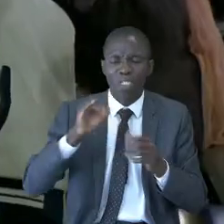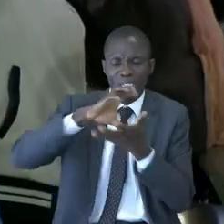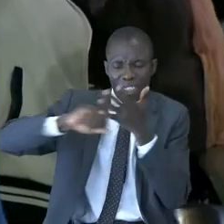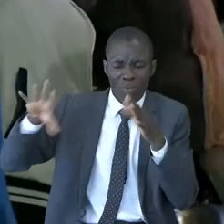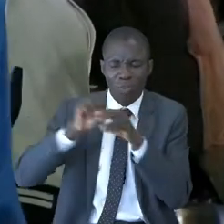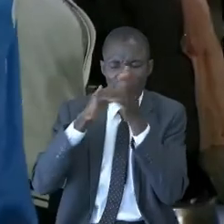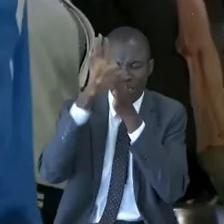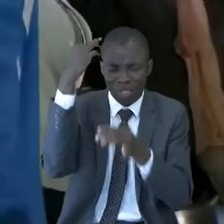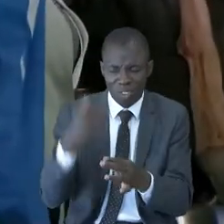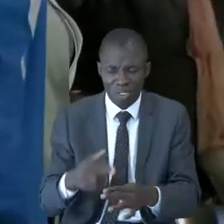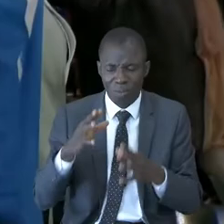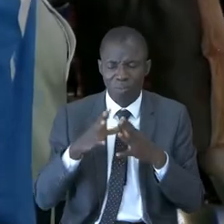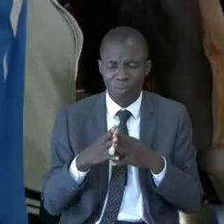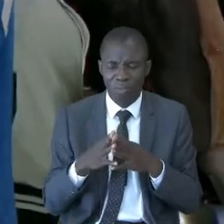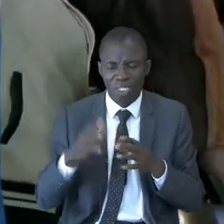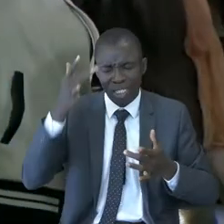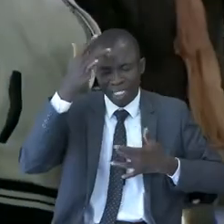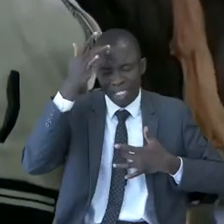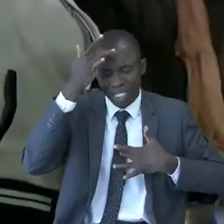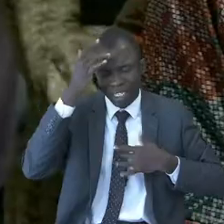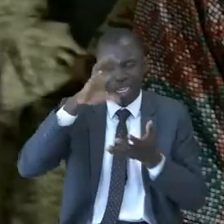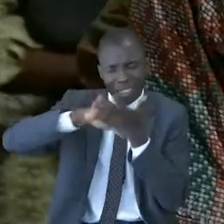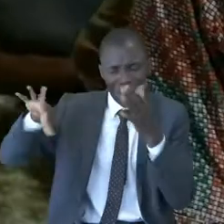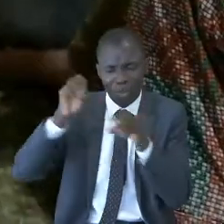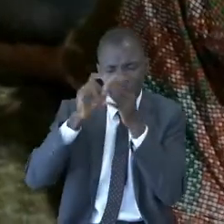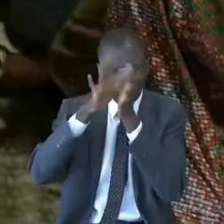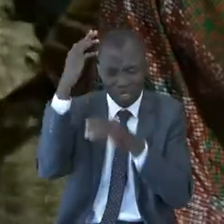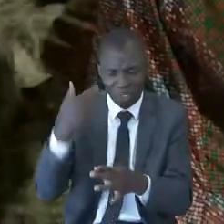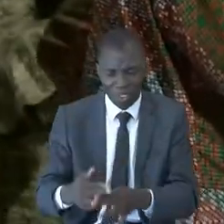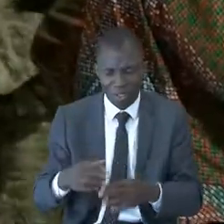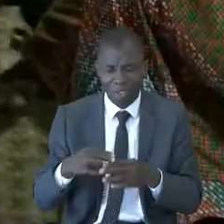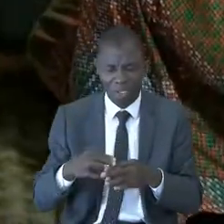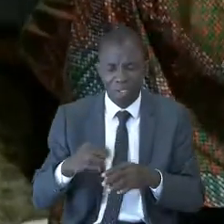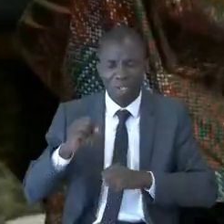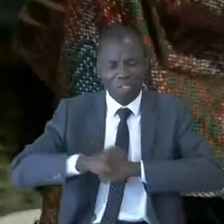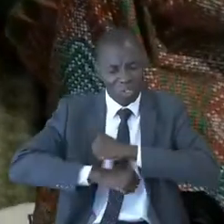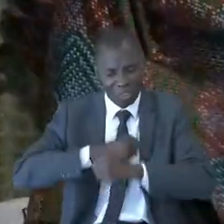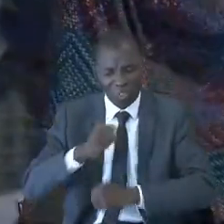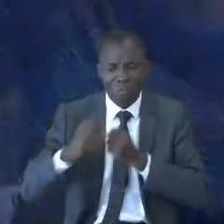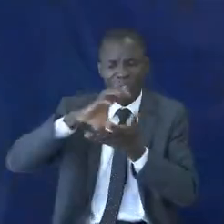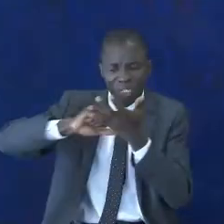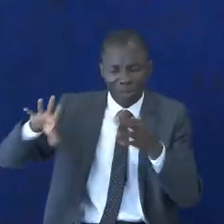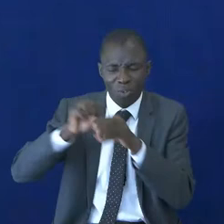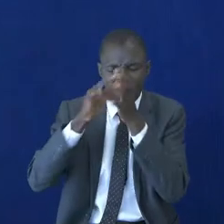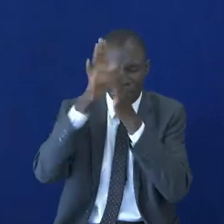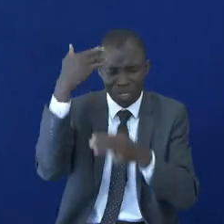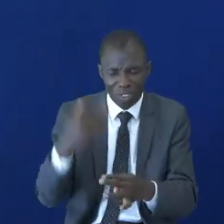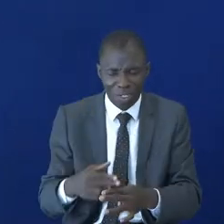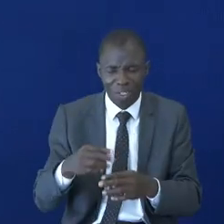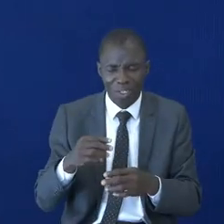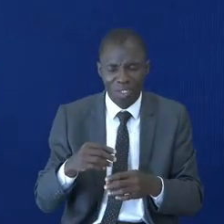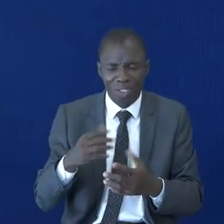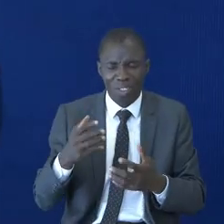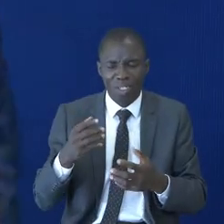away. Amen. Sicknesses taken away. Amen. Oppression taken away. Amen.